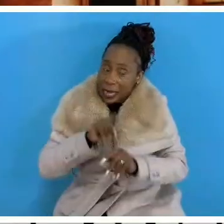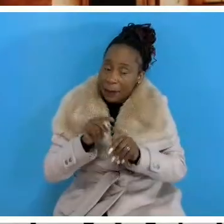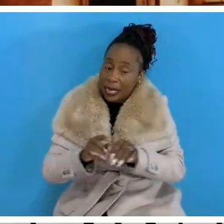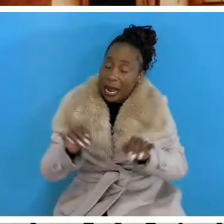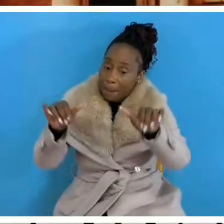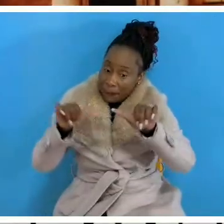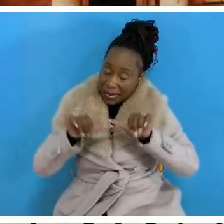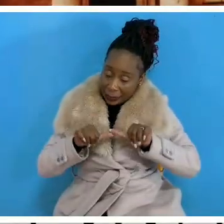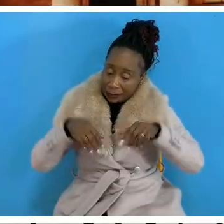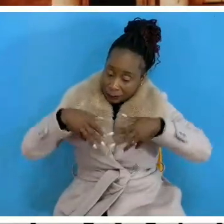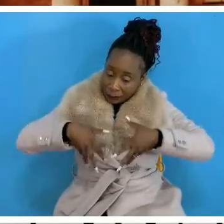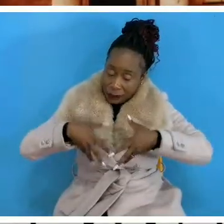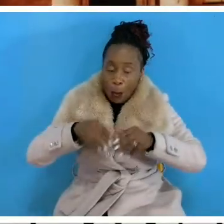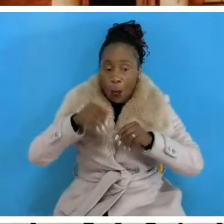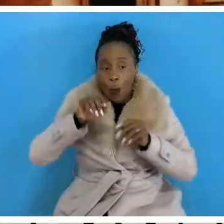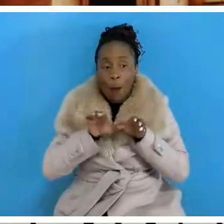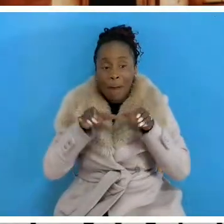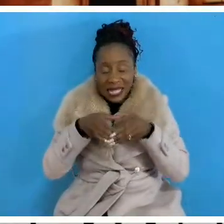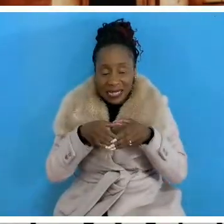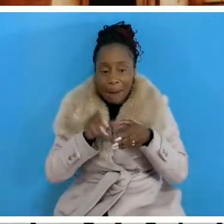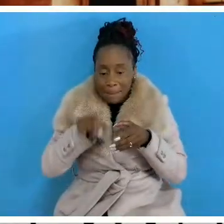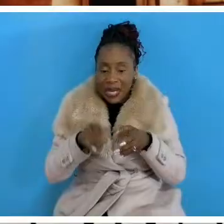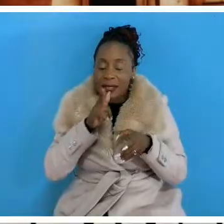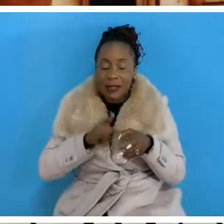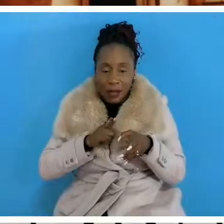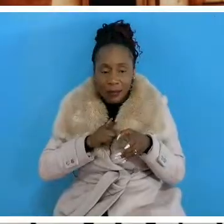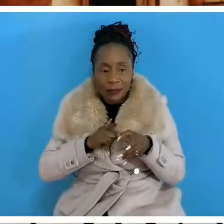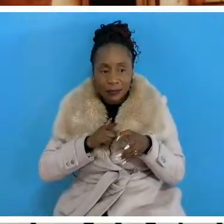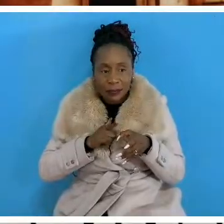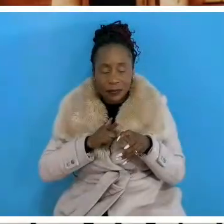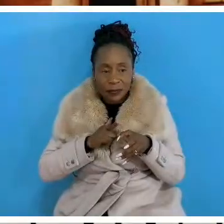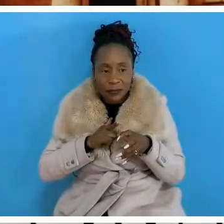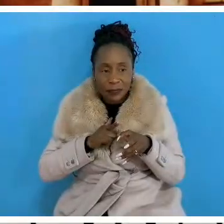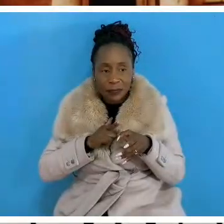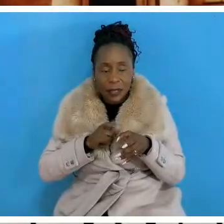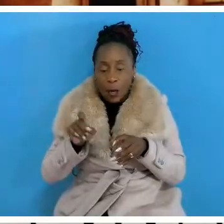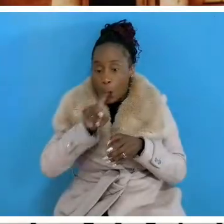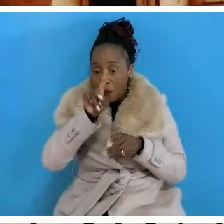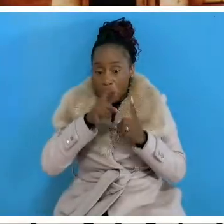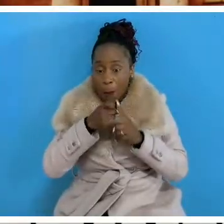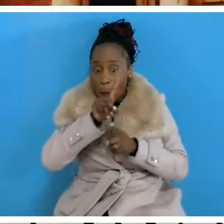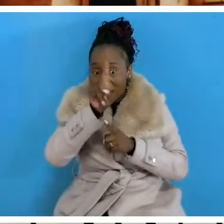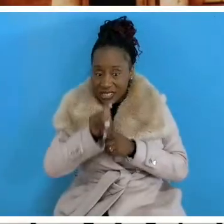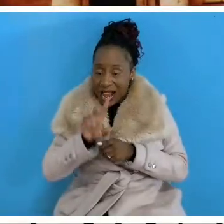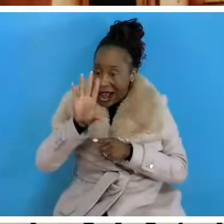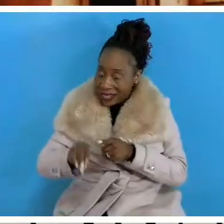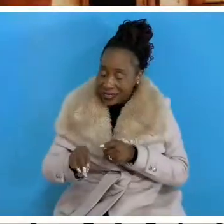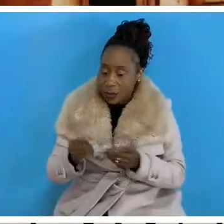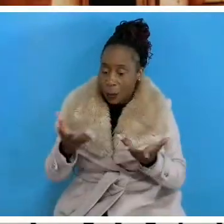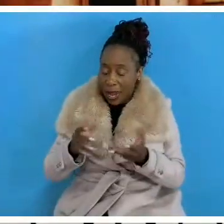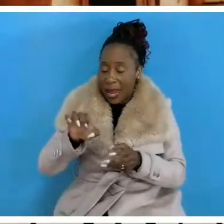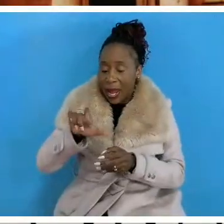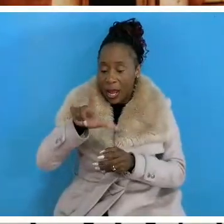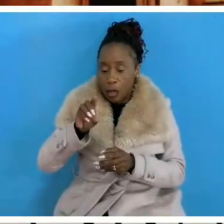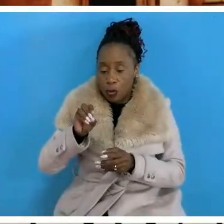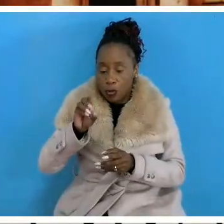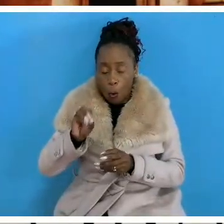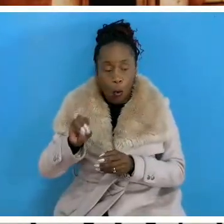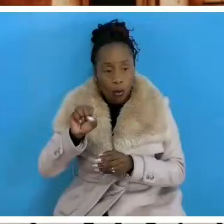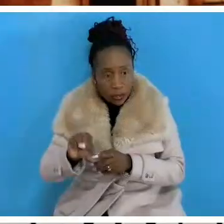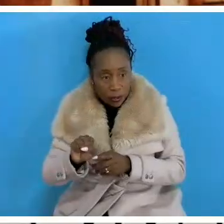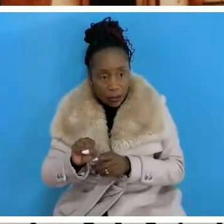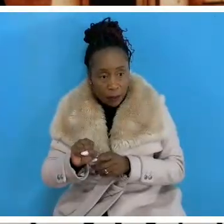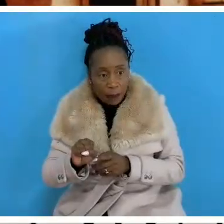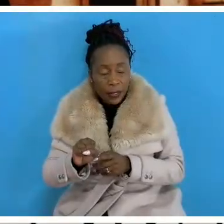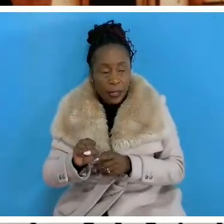to the committee, they must then say, given that question that was asked in Eldos, Matsidiso